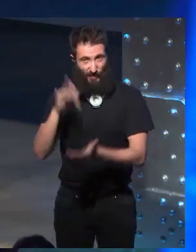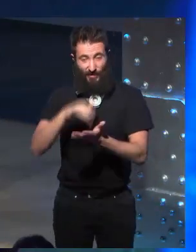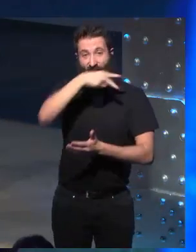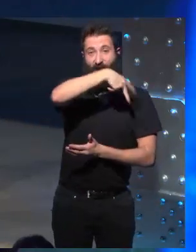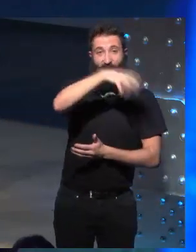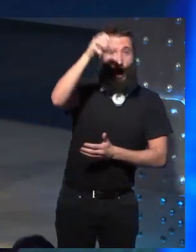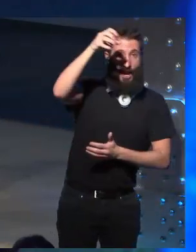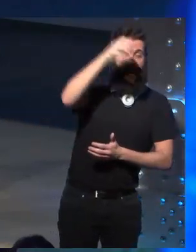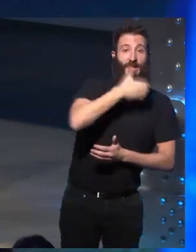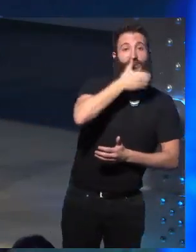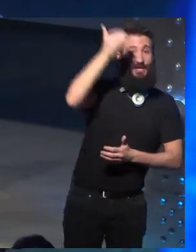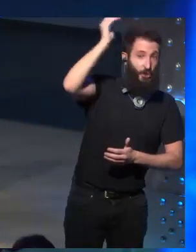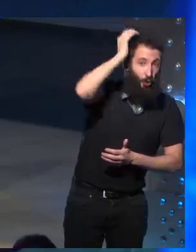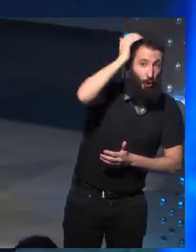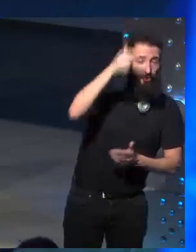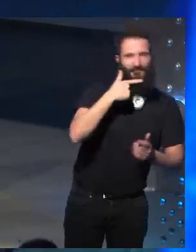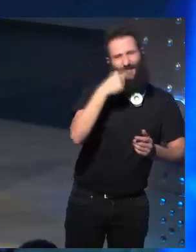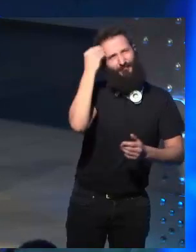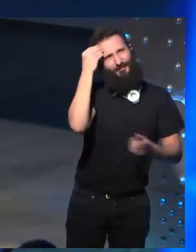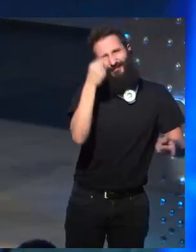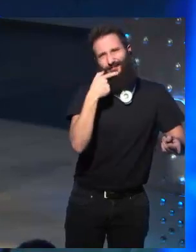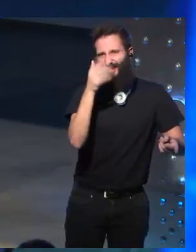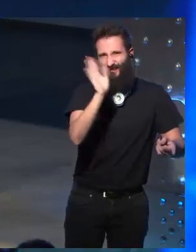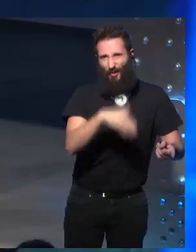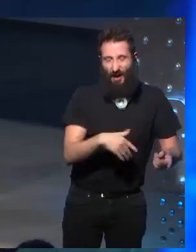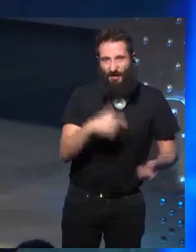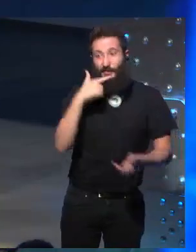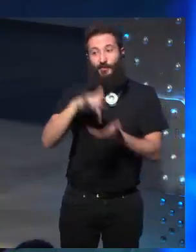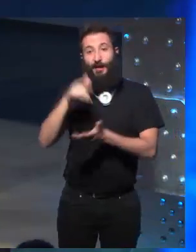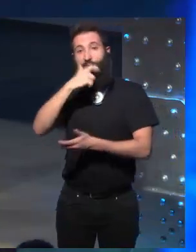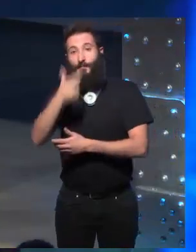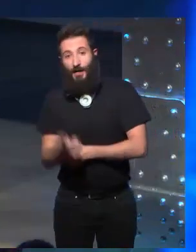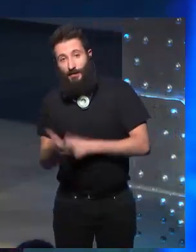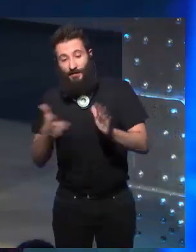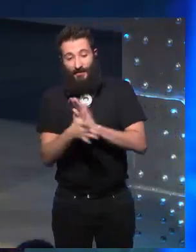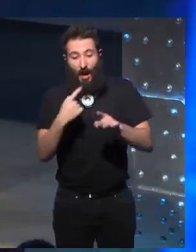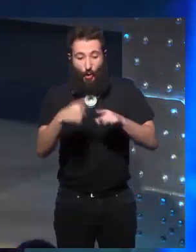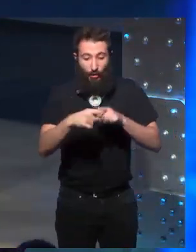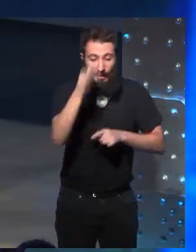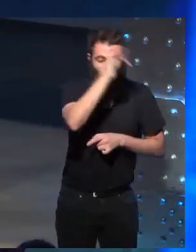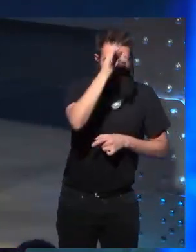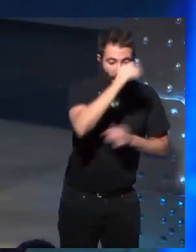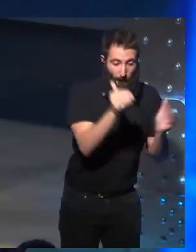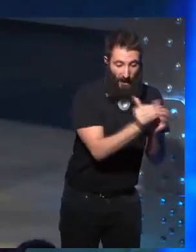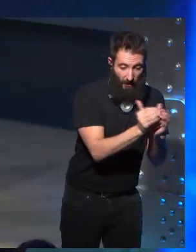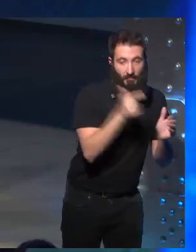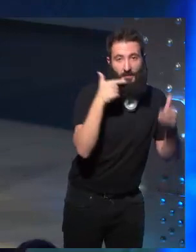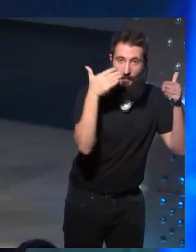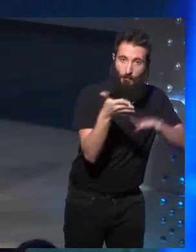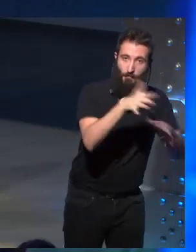And so that's fine. Once for the small, once for the big, different notions, no problem. But as I said